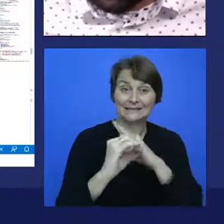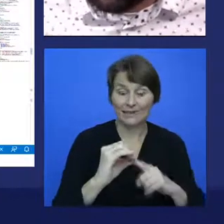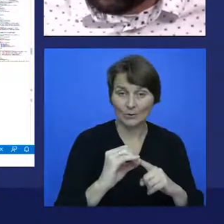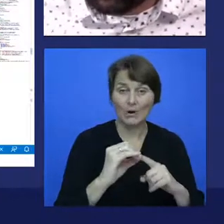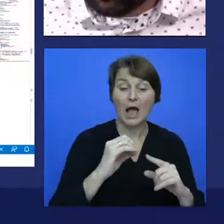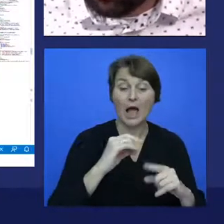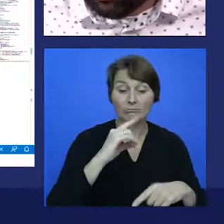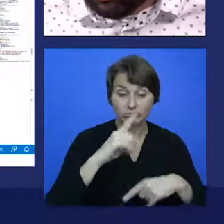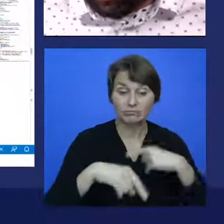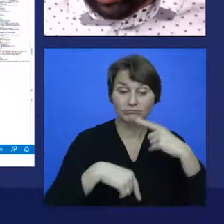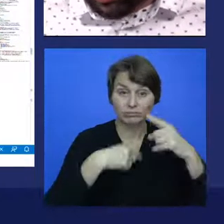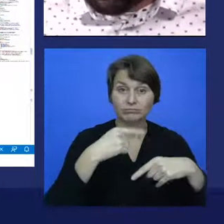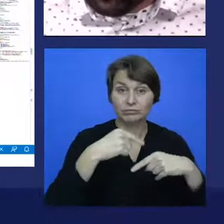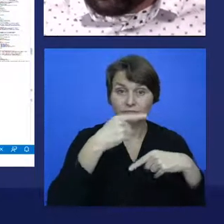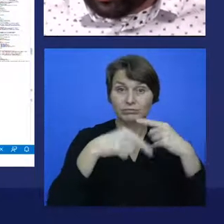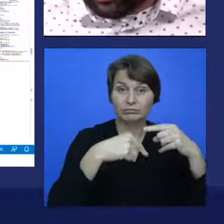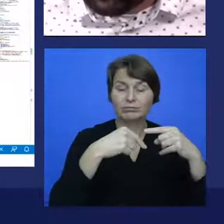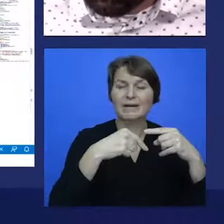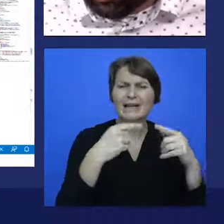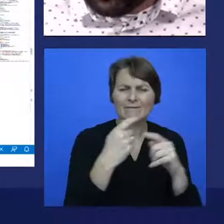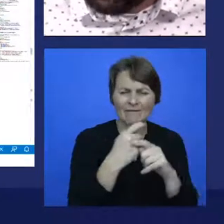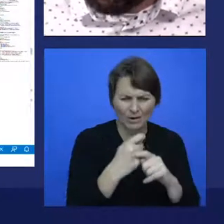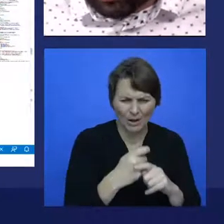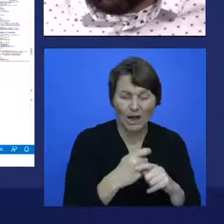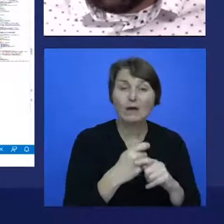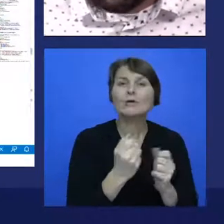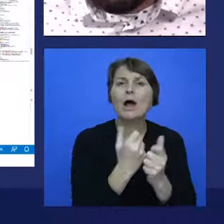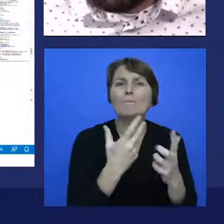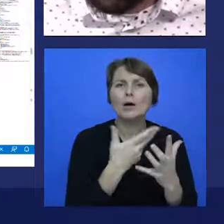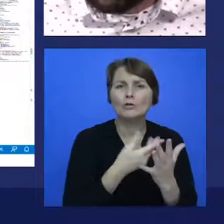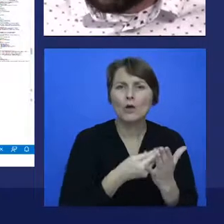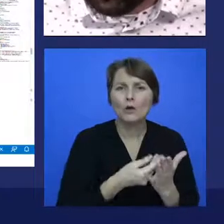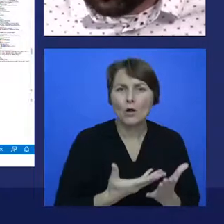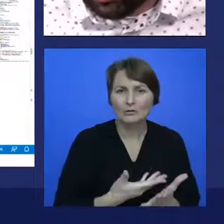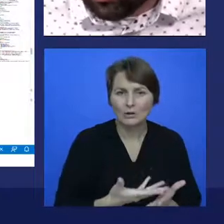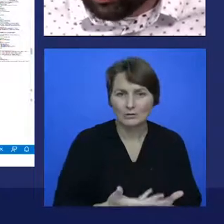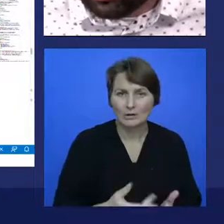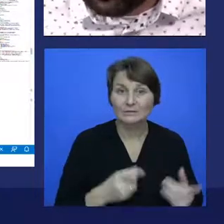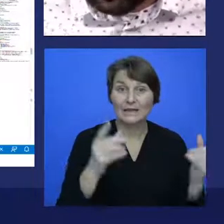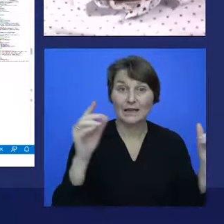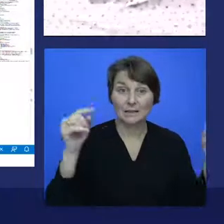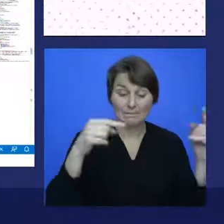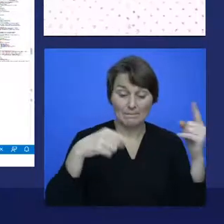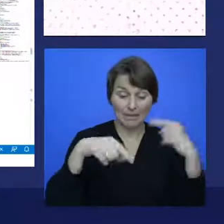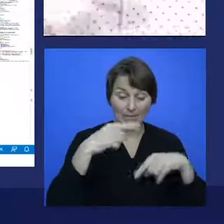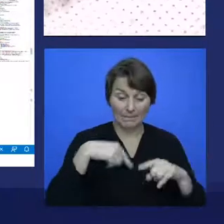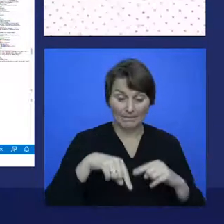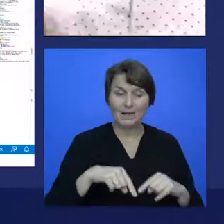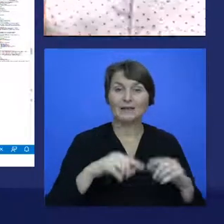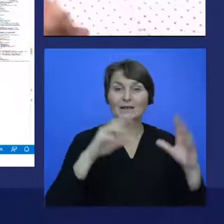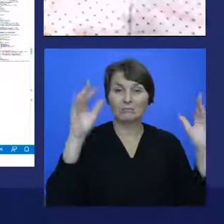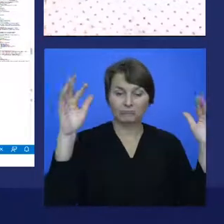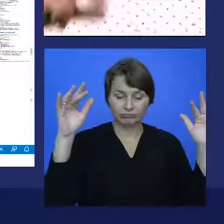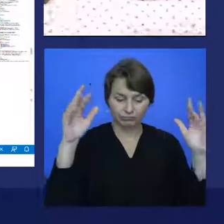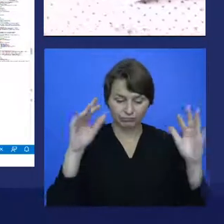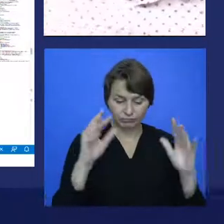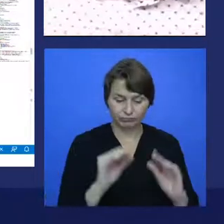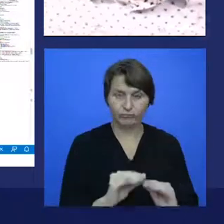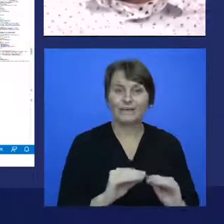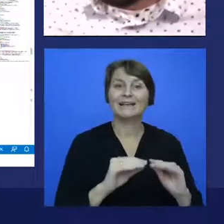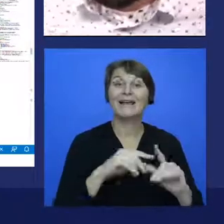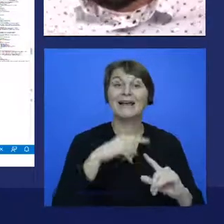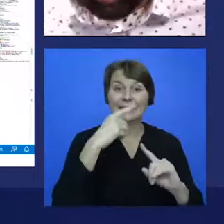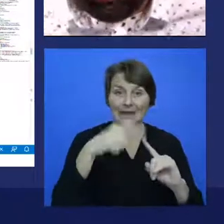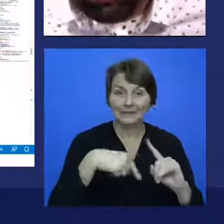out the loss, and then I do the backward step, which finds the gradient, and then I step. And I do this over and over and over and